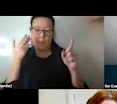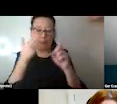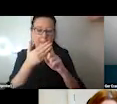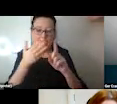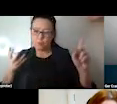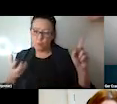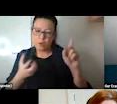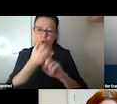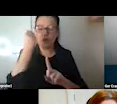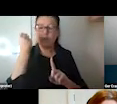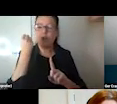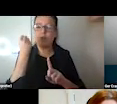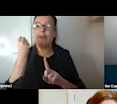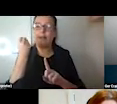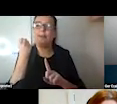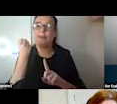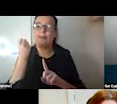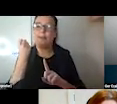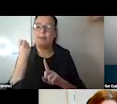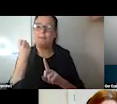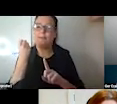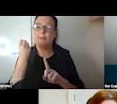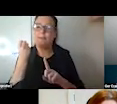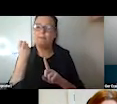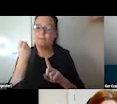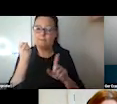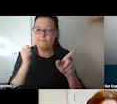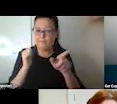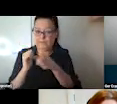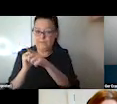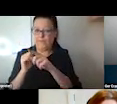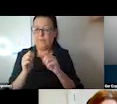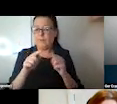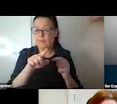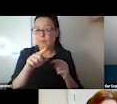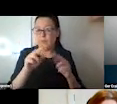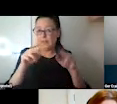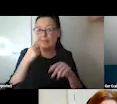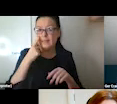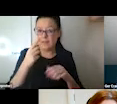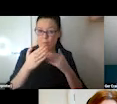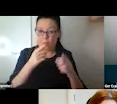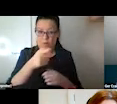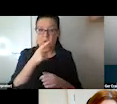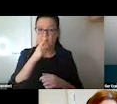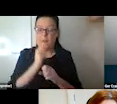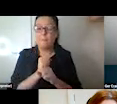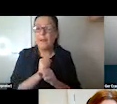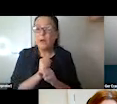optimum degree of order in a given context. So very much what we're talking about here, the optimum